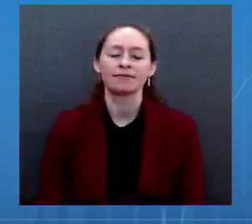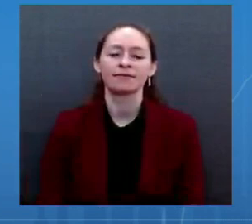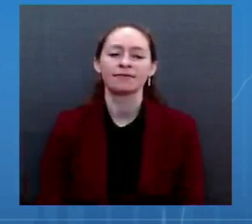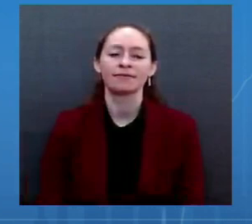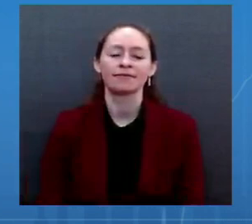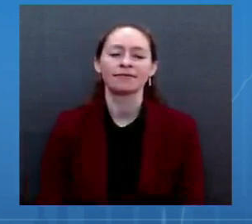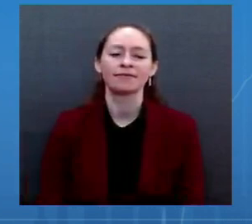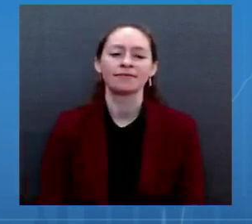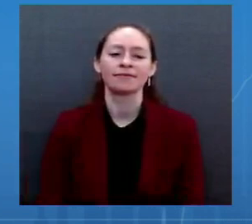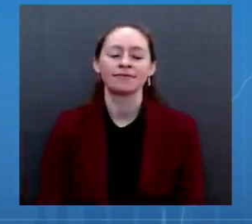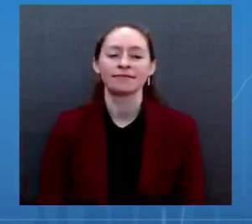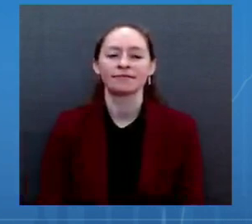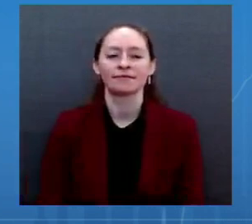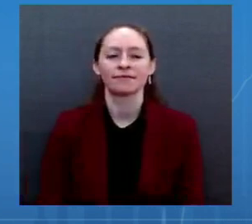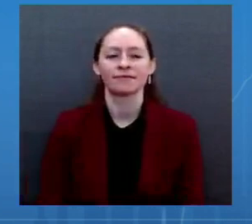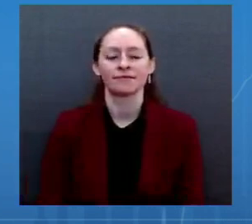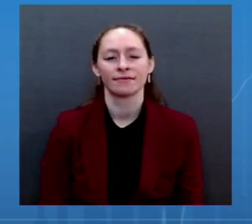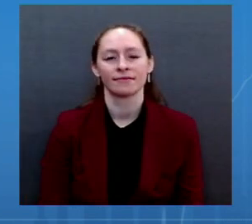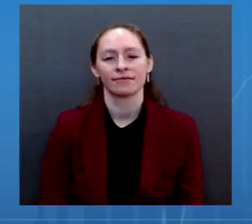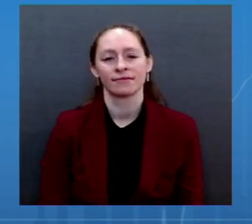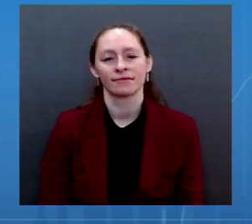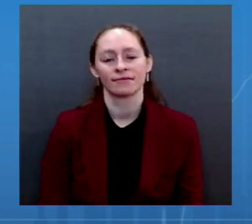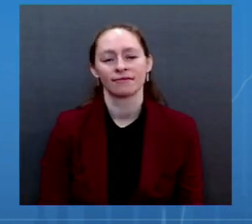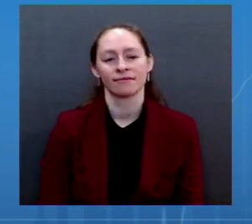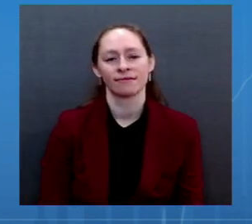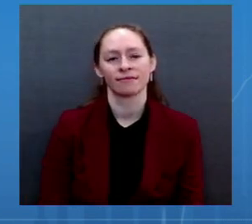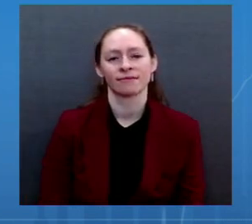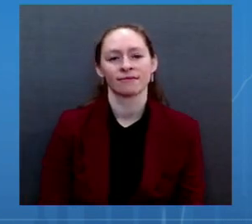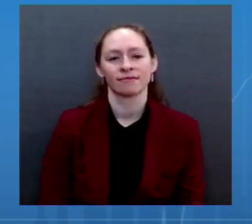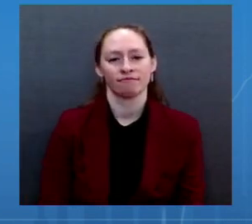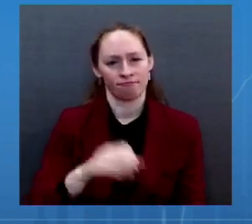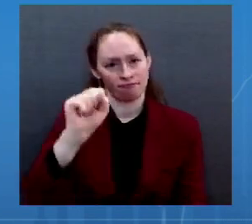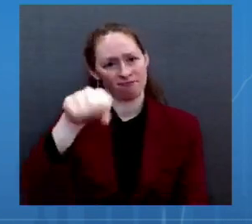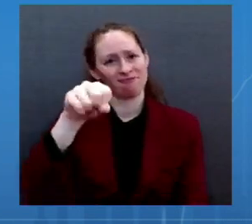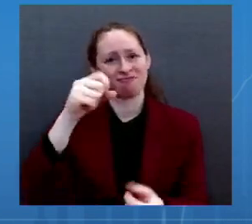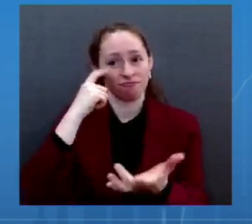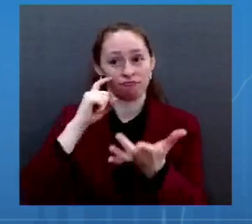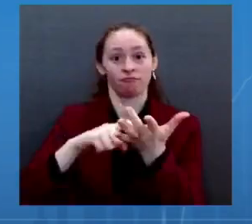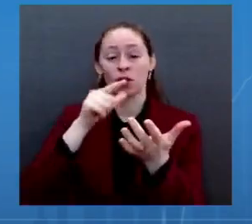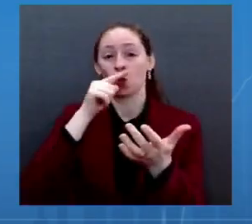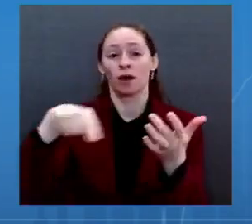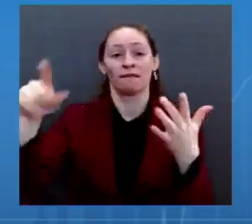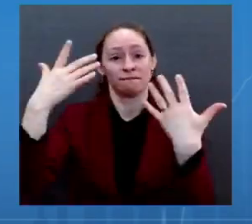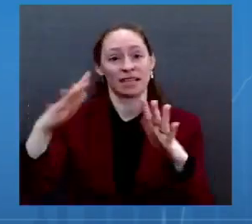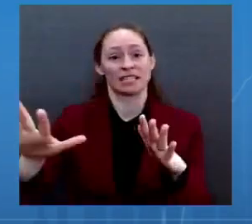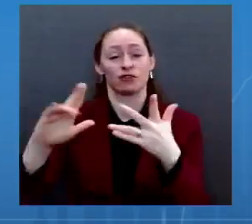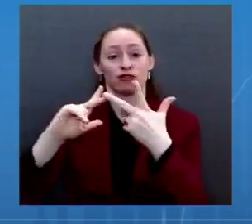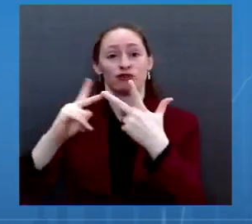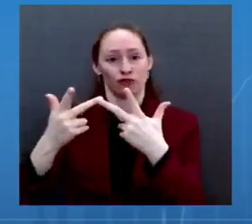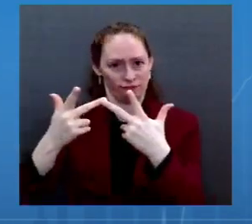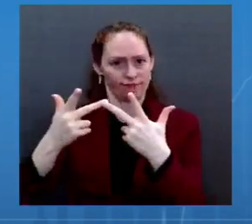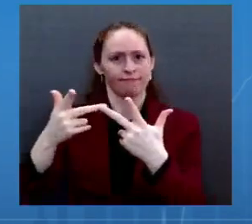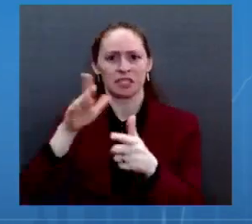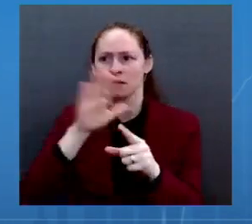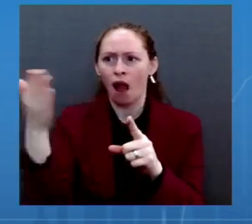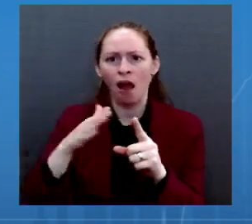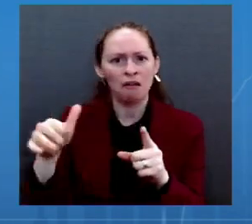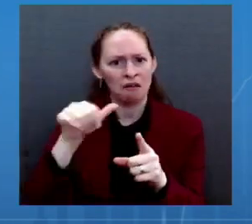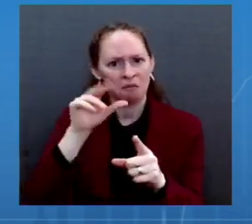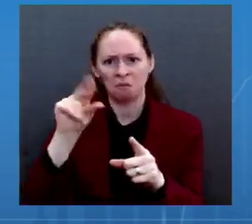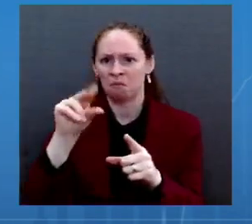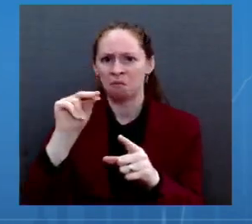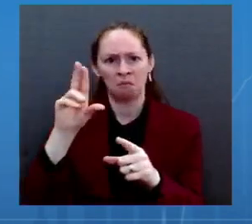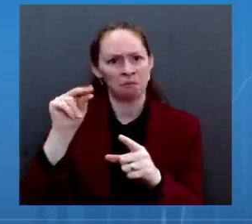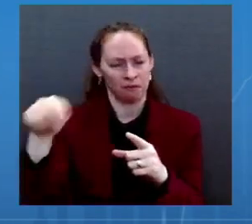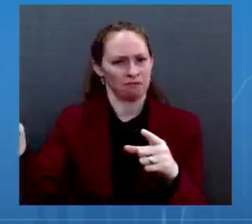to COVID-19 than those who did not receive a booster shot. While these studies were done when Delta was the dominant variant in